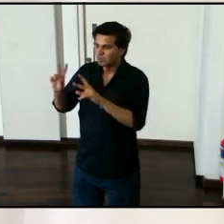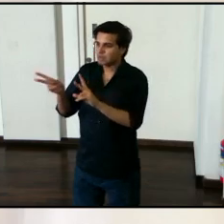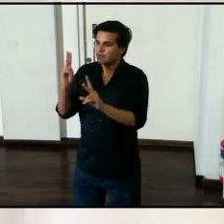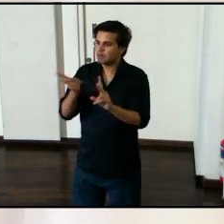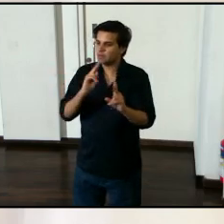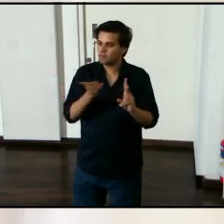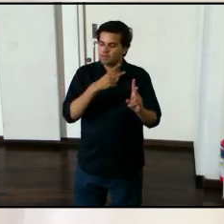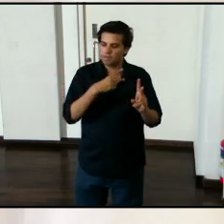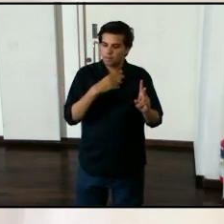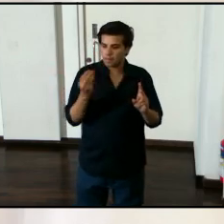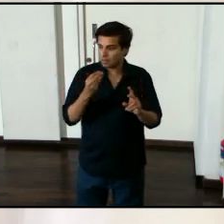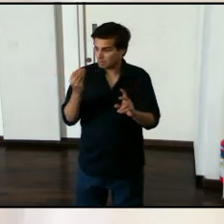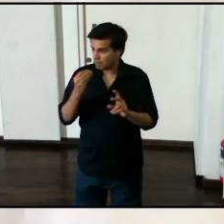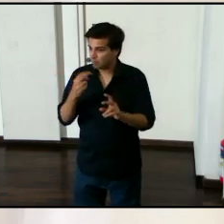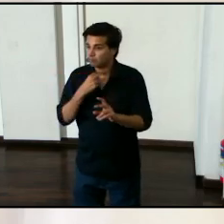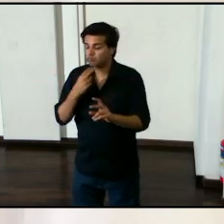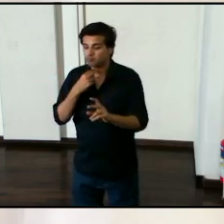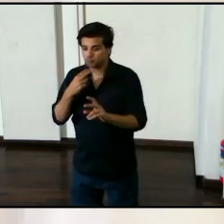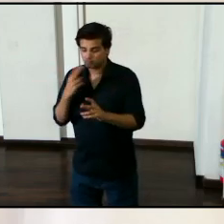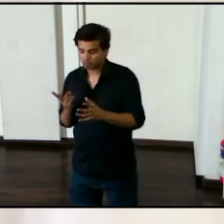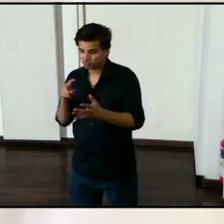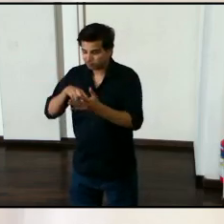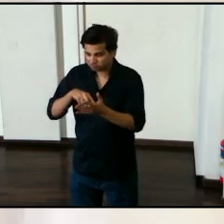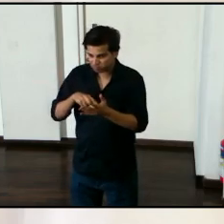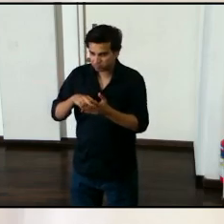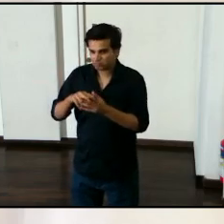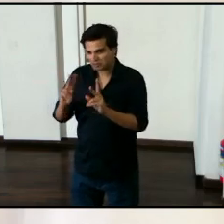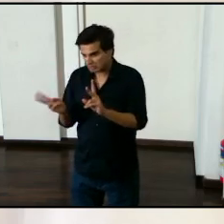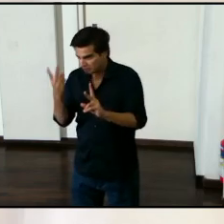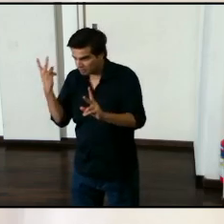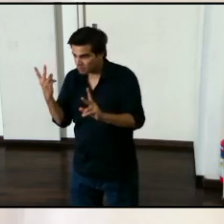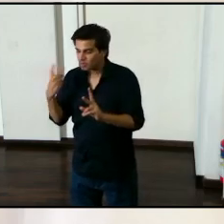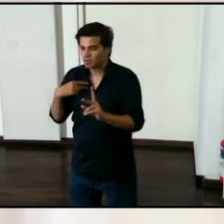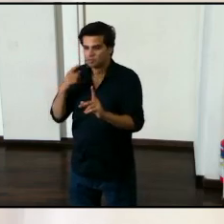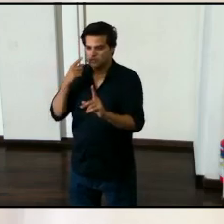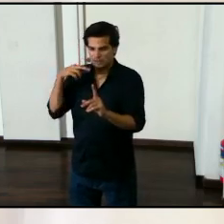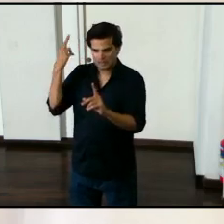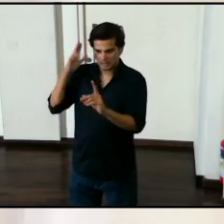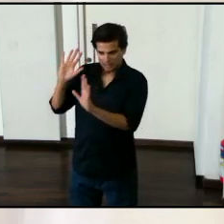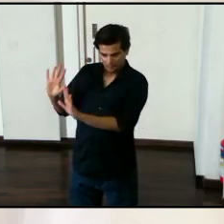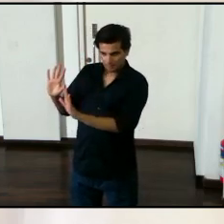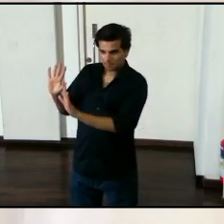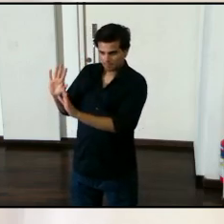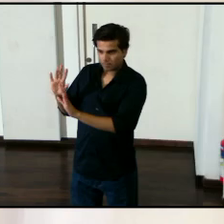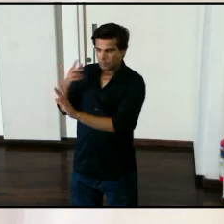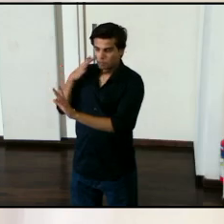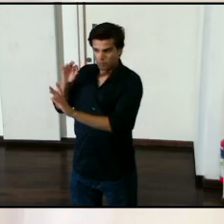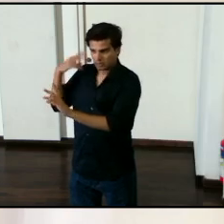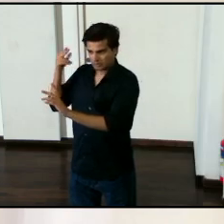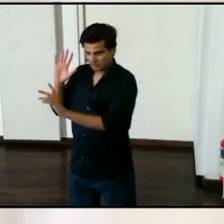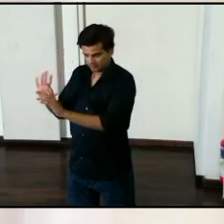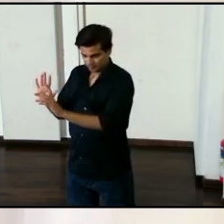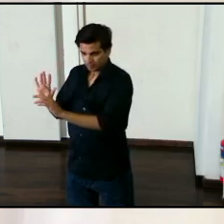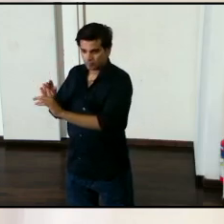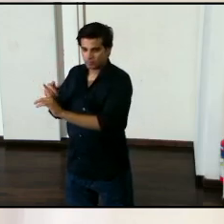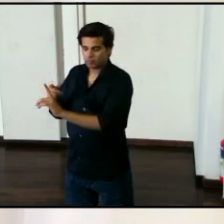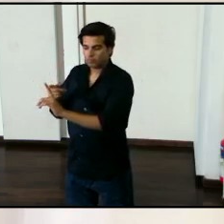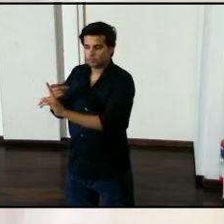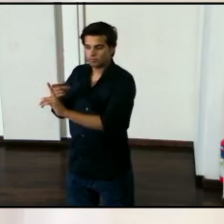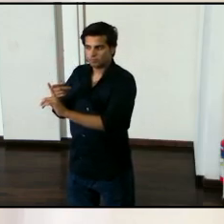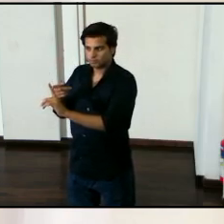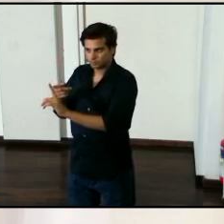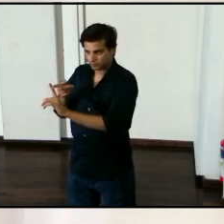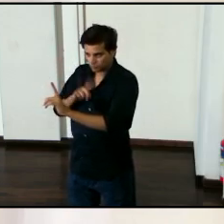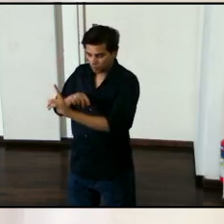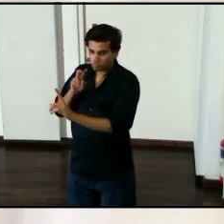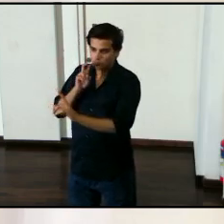Sometimes voices that have been more amplified for predictable reasons have been those from the